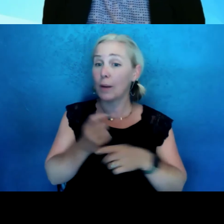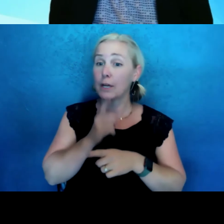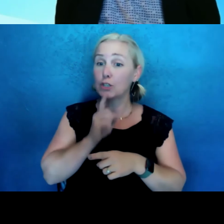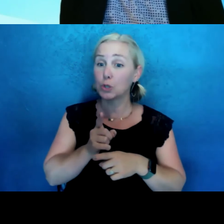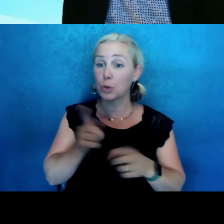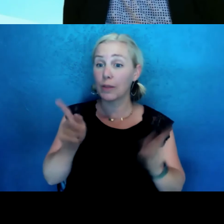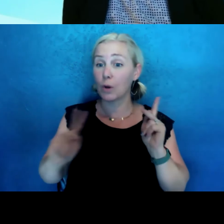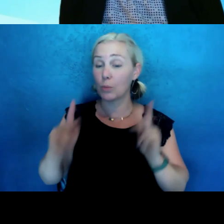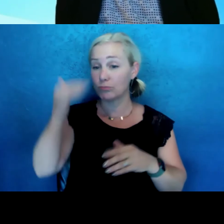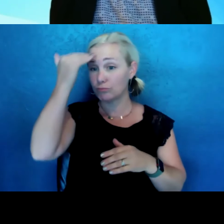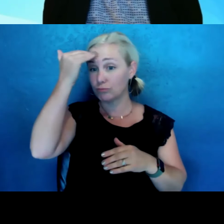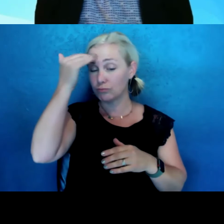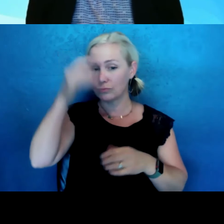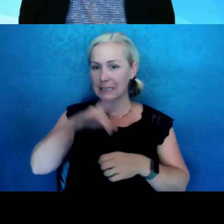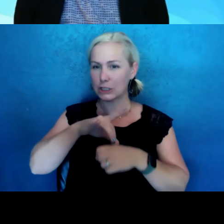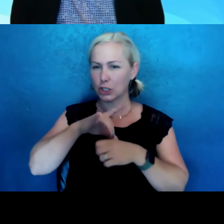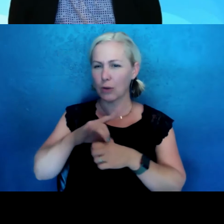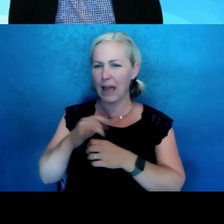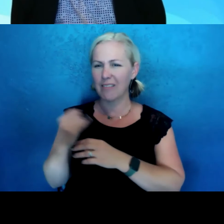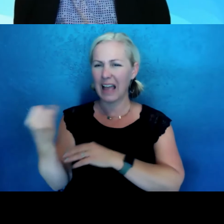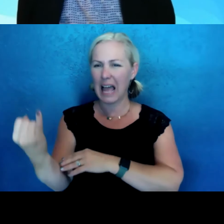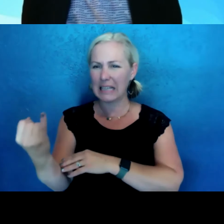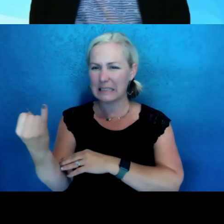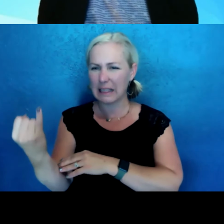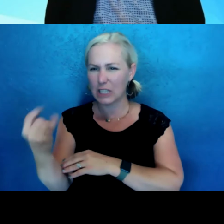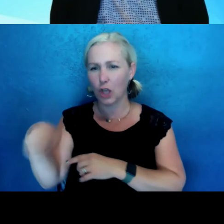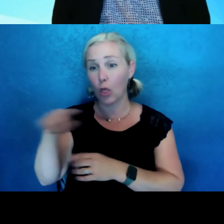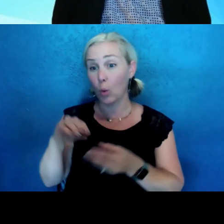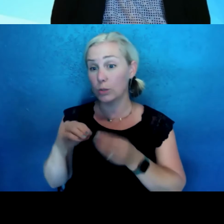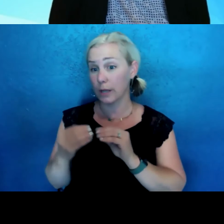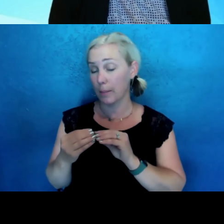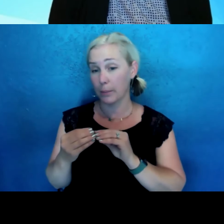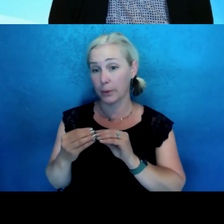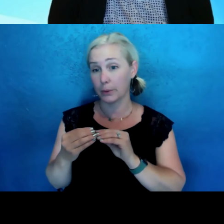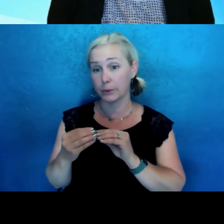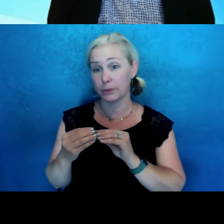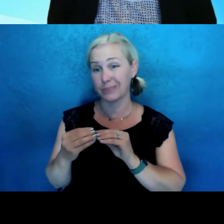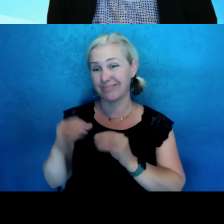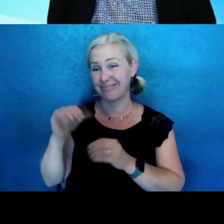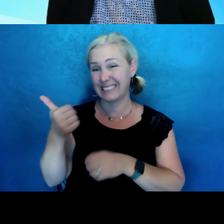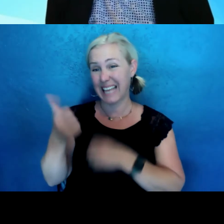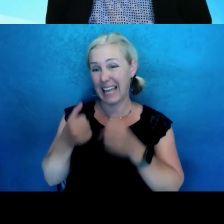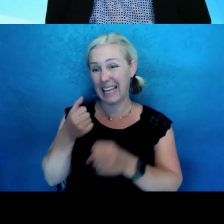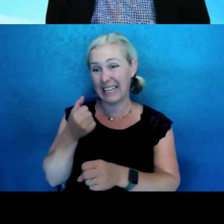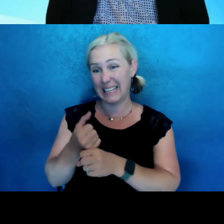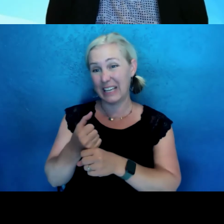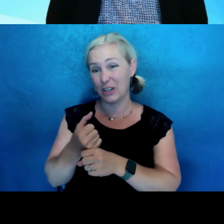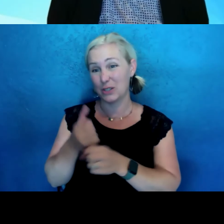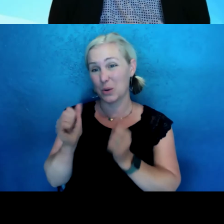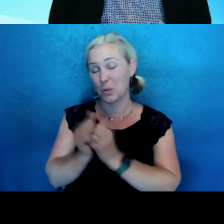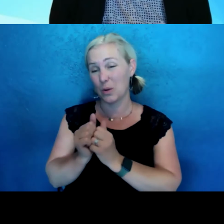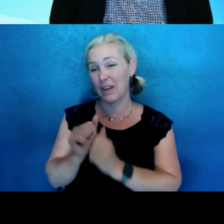that the geographic isolation numbers only come out once every 10 years with the decennial